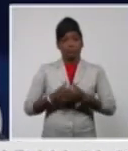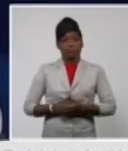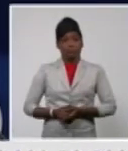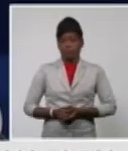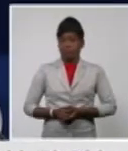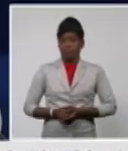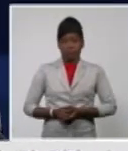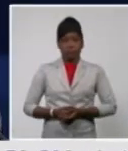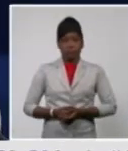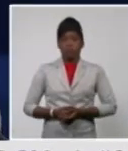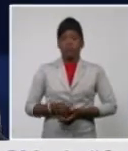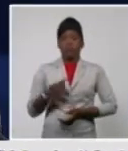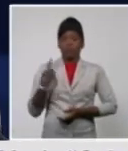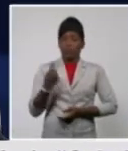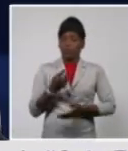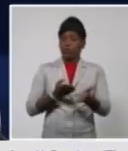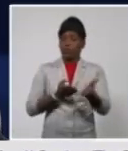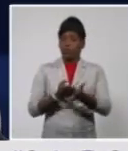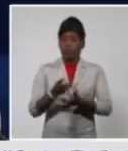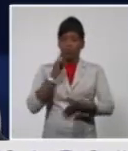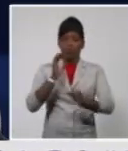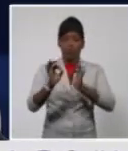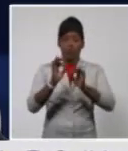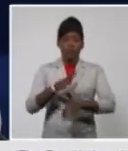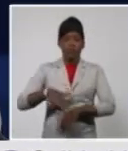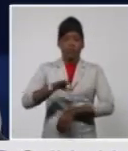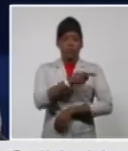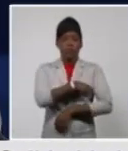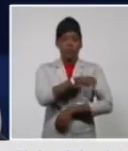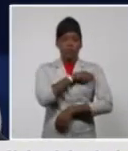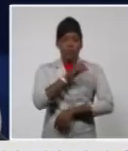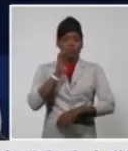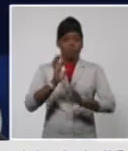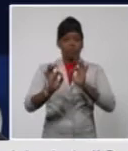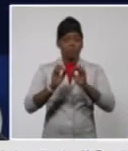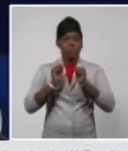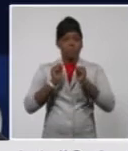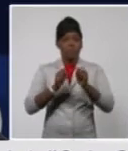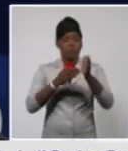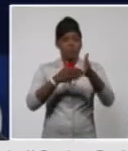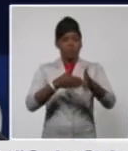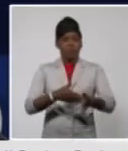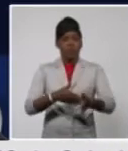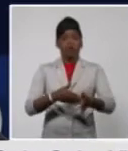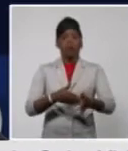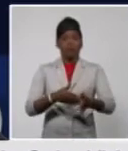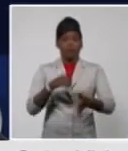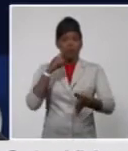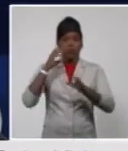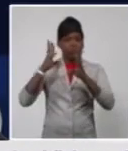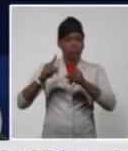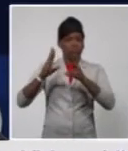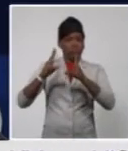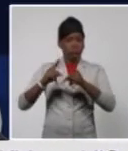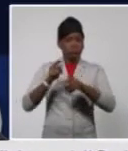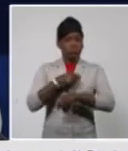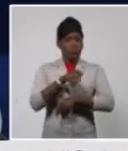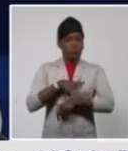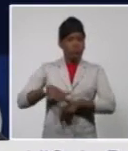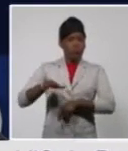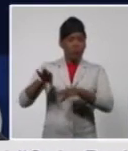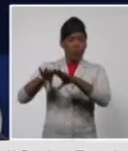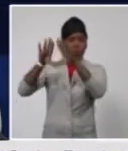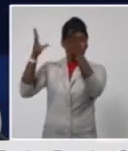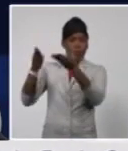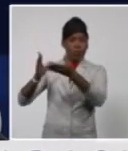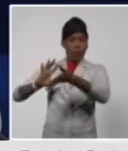3.18% and the regional rate of 3.44%. We always mention the 2 evacuated patients at the start